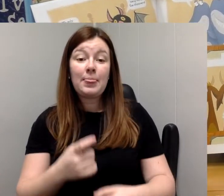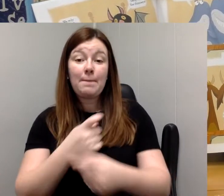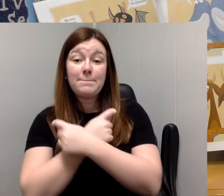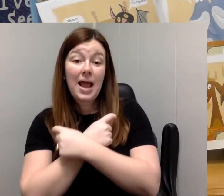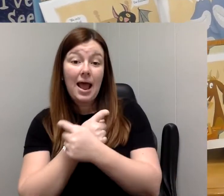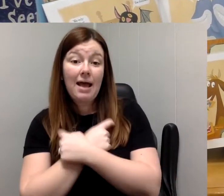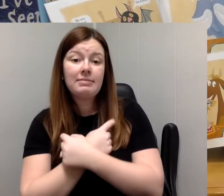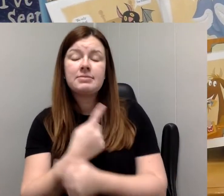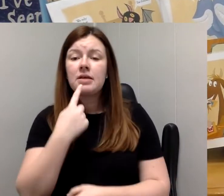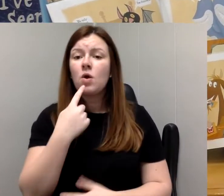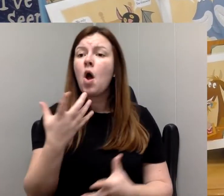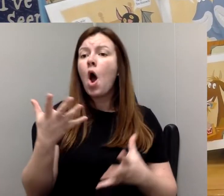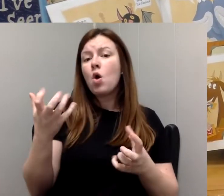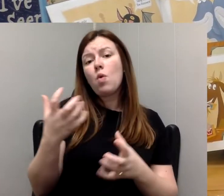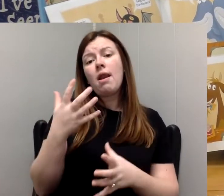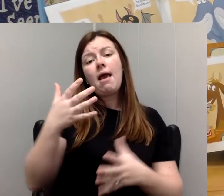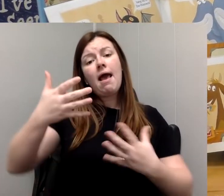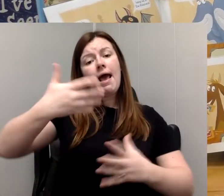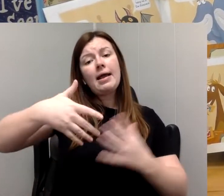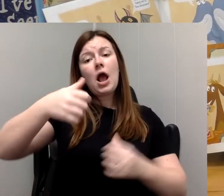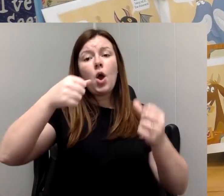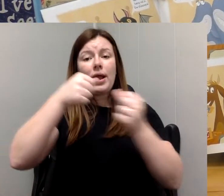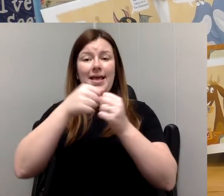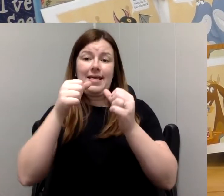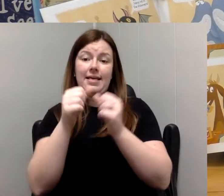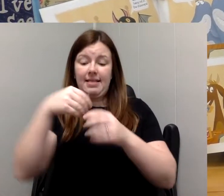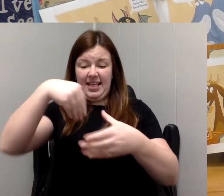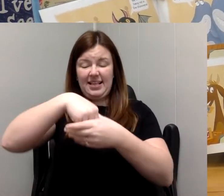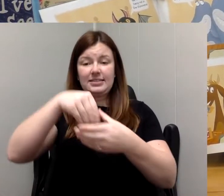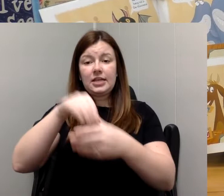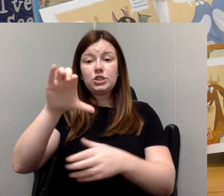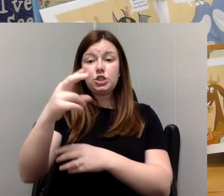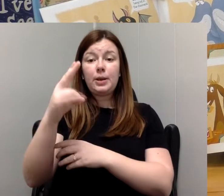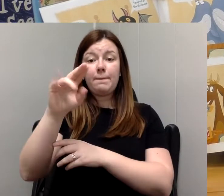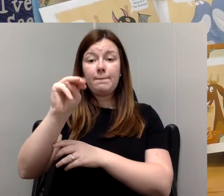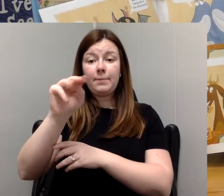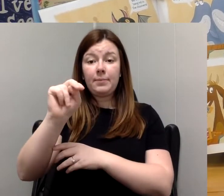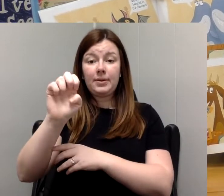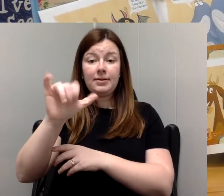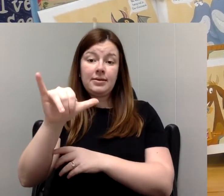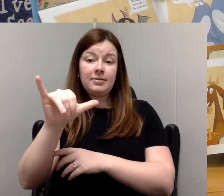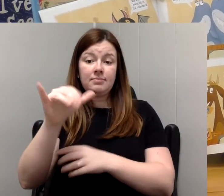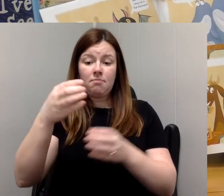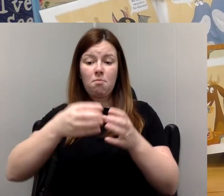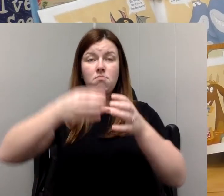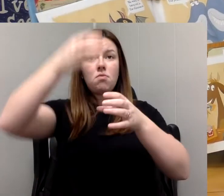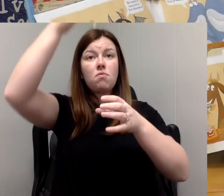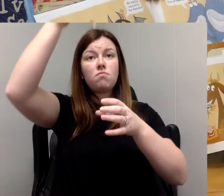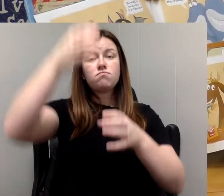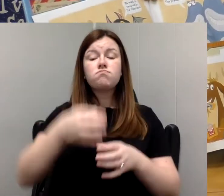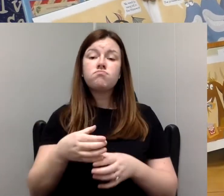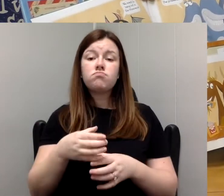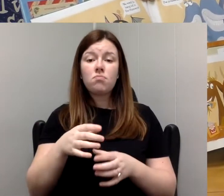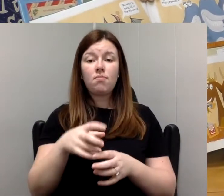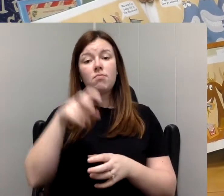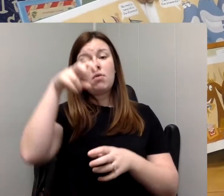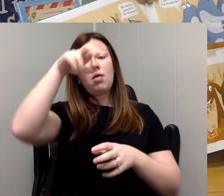bat. We like to take our time, maybe one house a